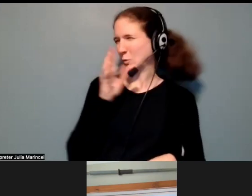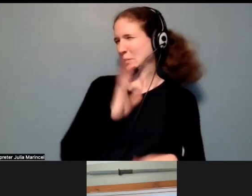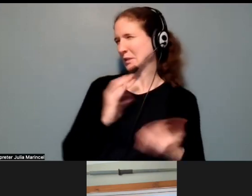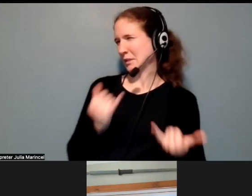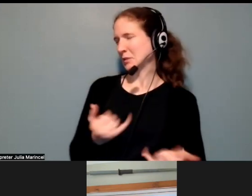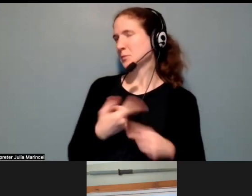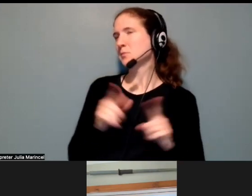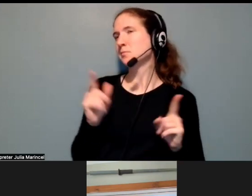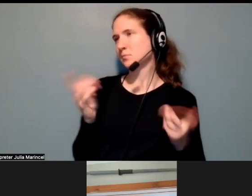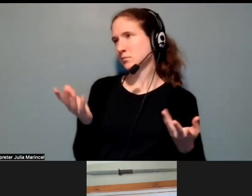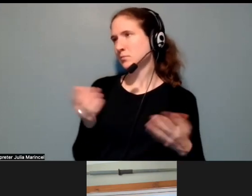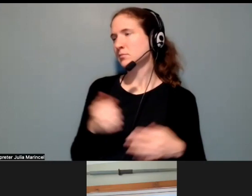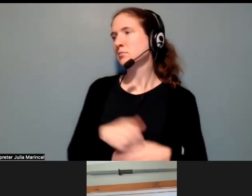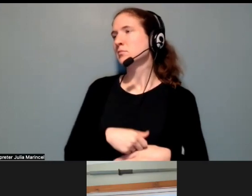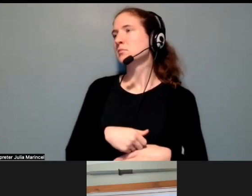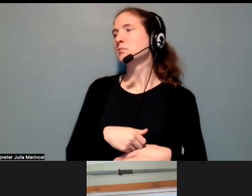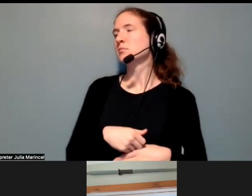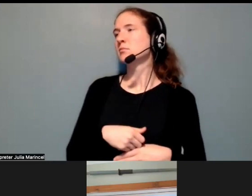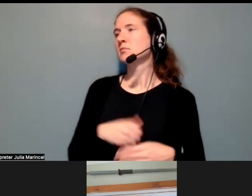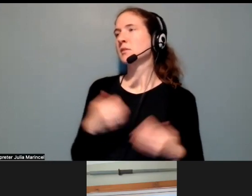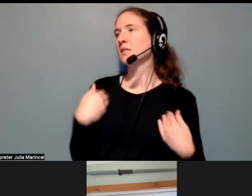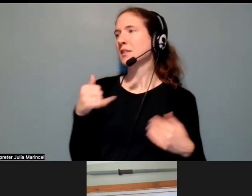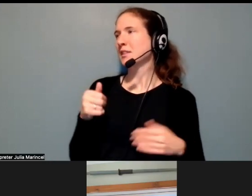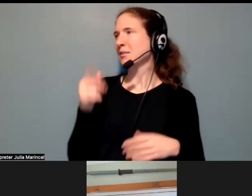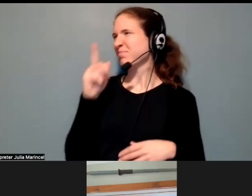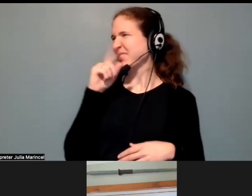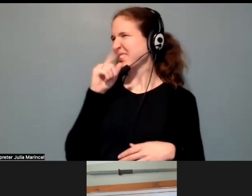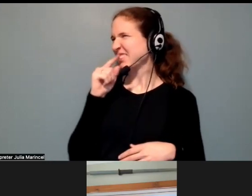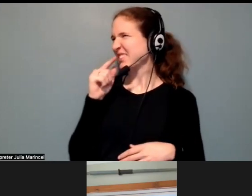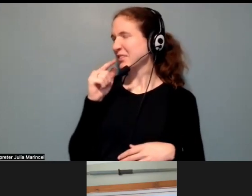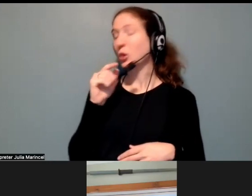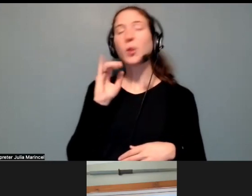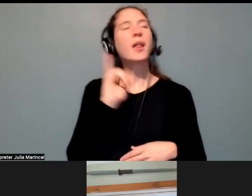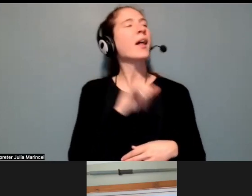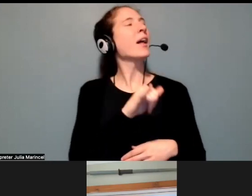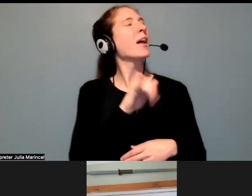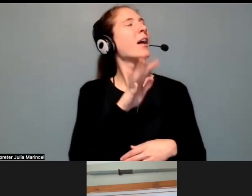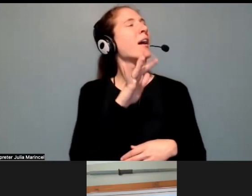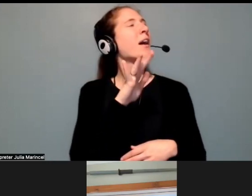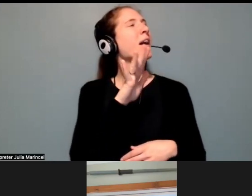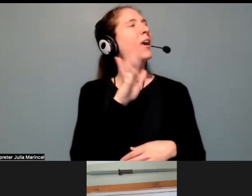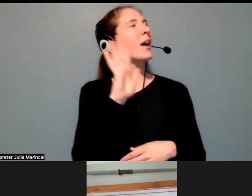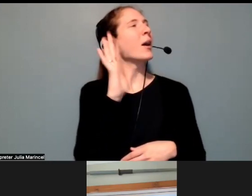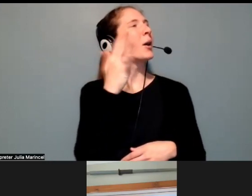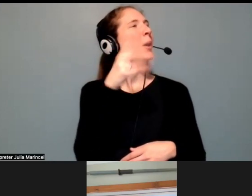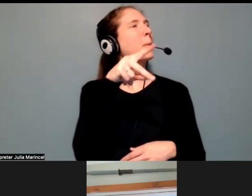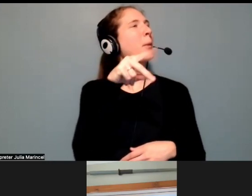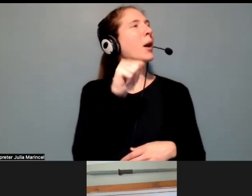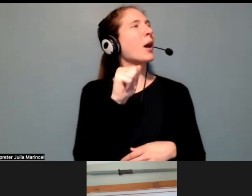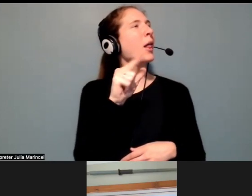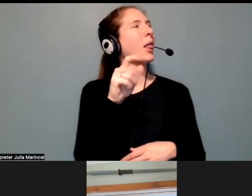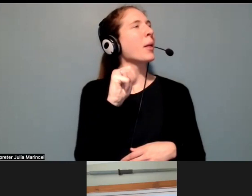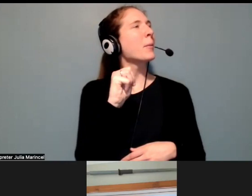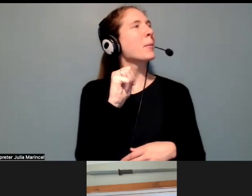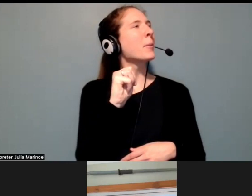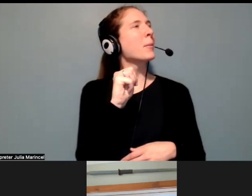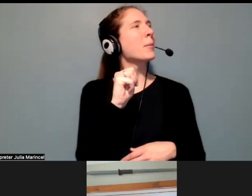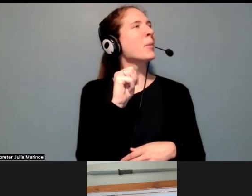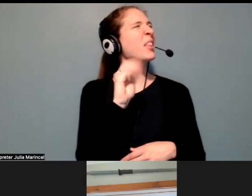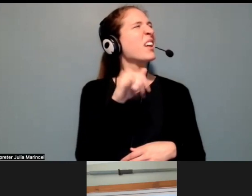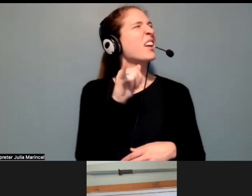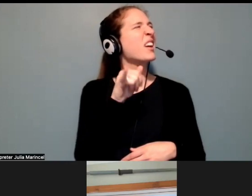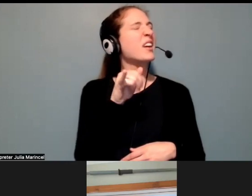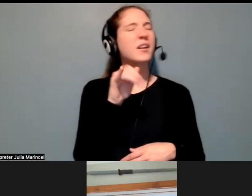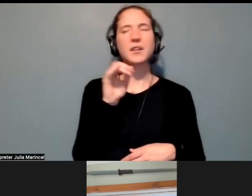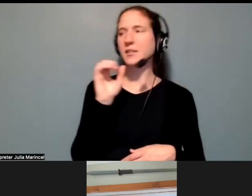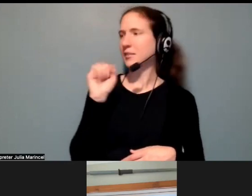little plastic, Oh, with the little palm tree, right? yes, that Yeah, they with the put up. ramp. Yeah, yeah. Those are actually those